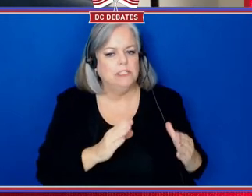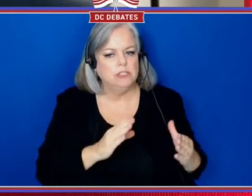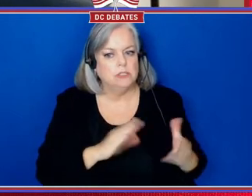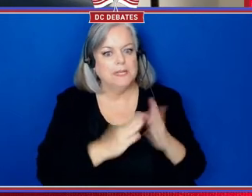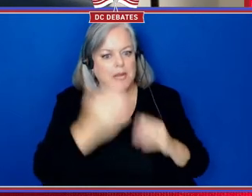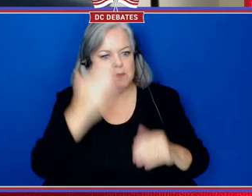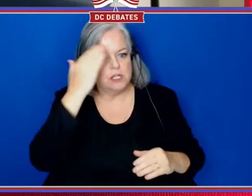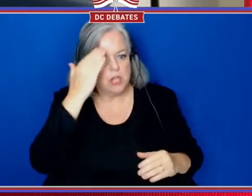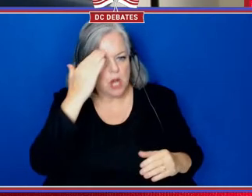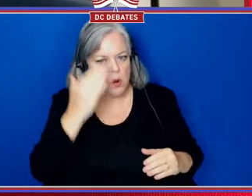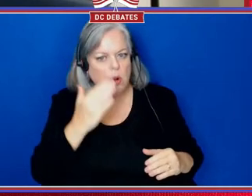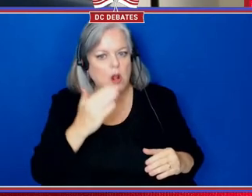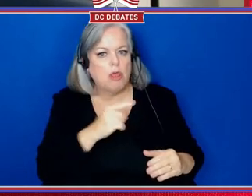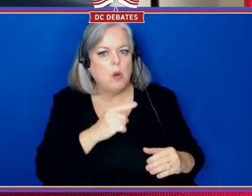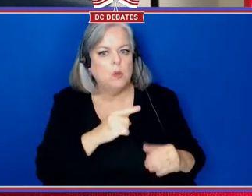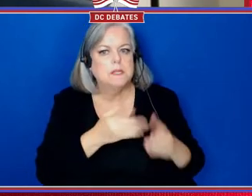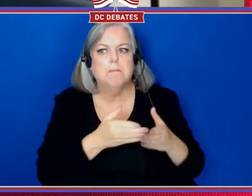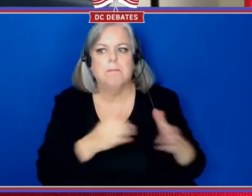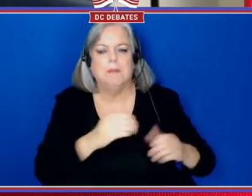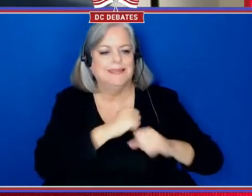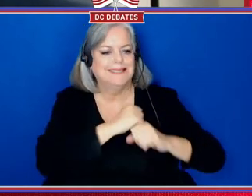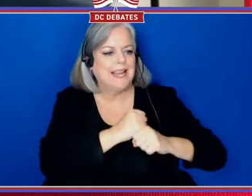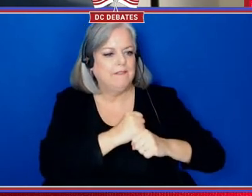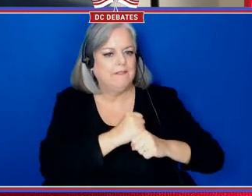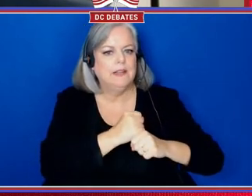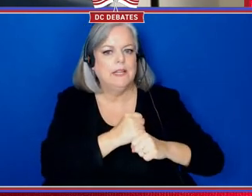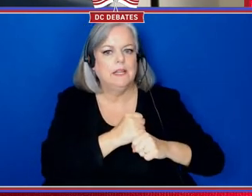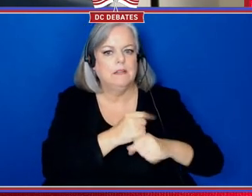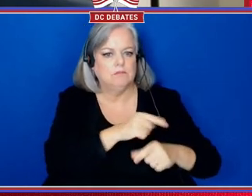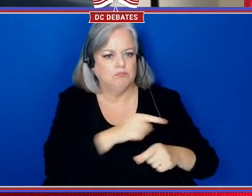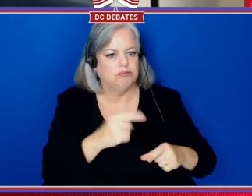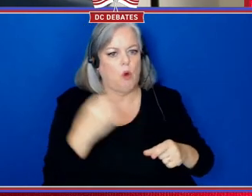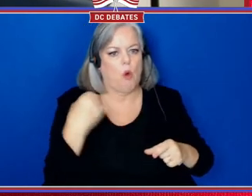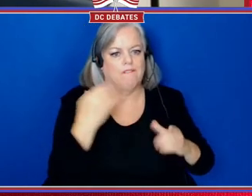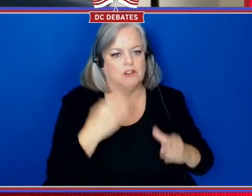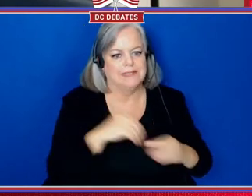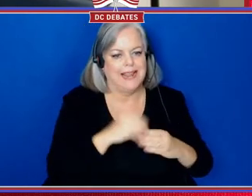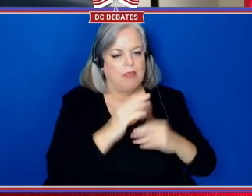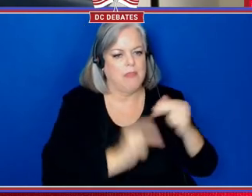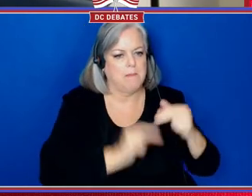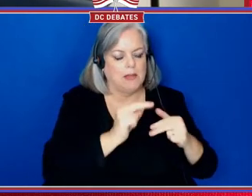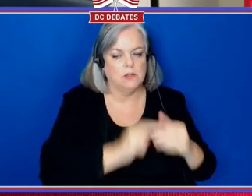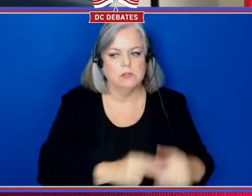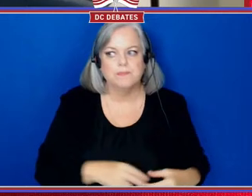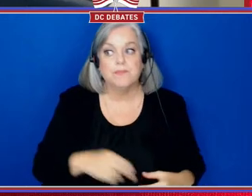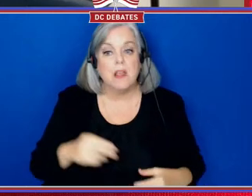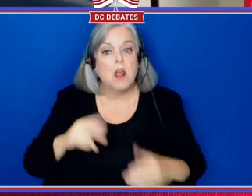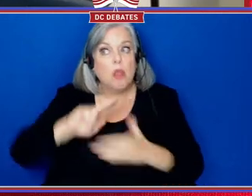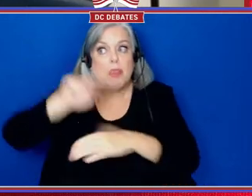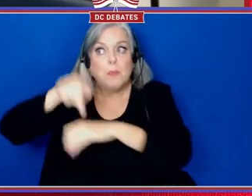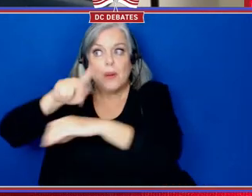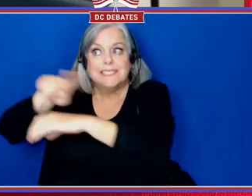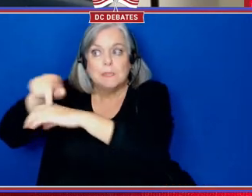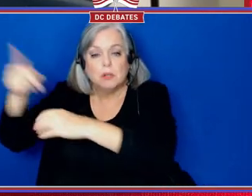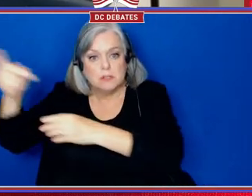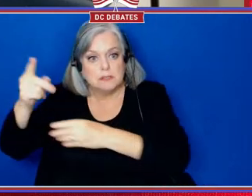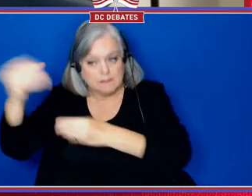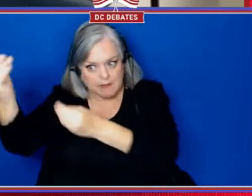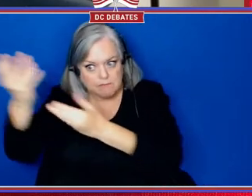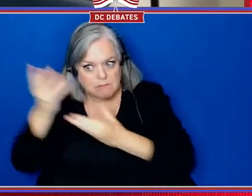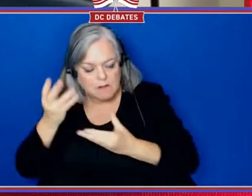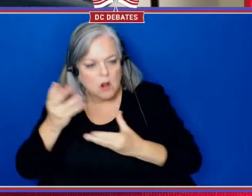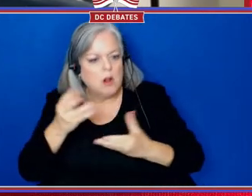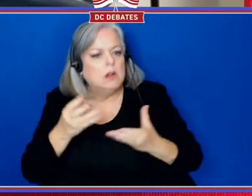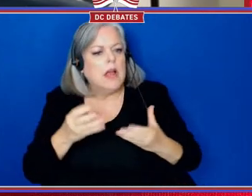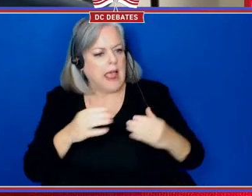buildings. And what we've heard from the principals is that having an officer that they know and that they can rely on